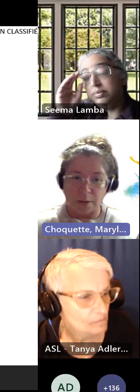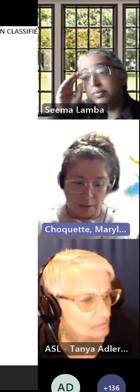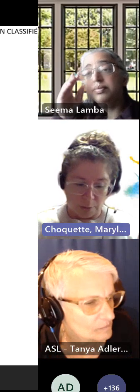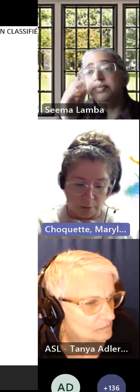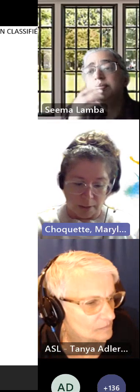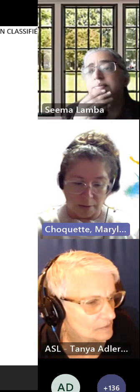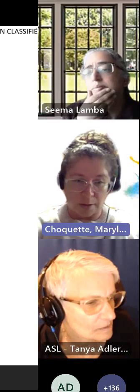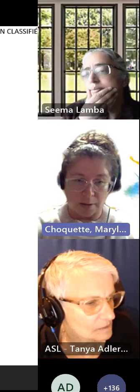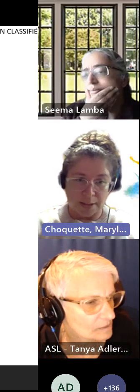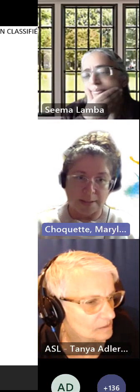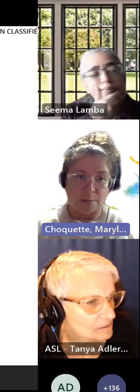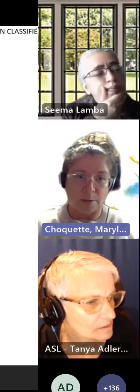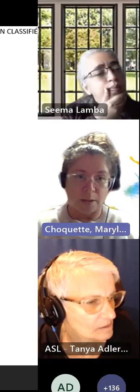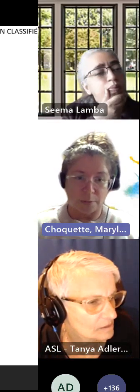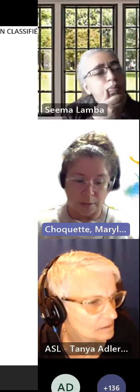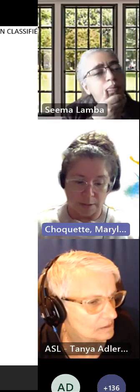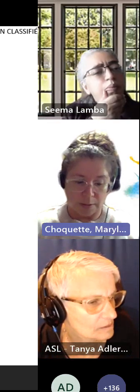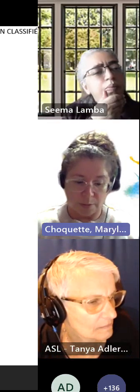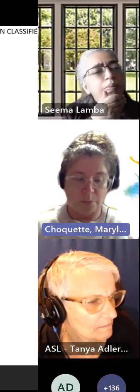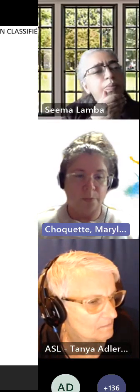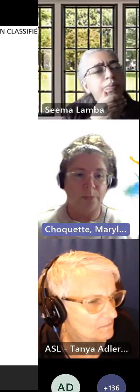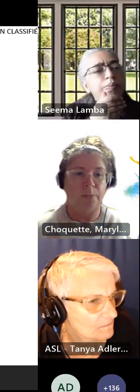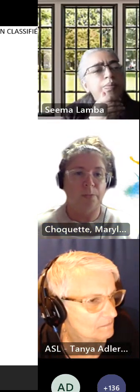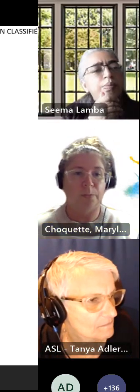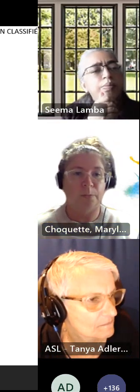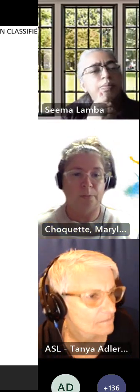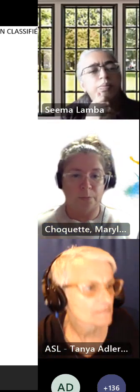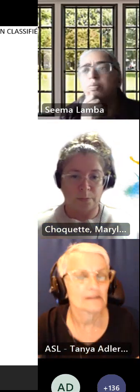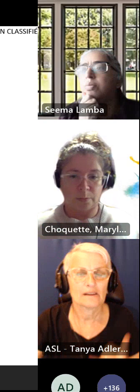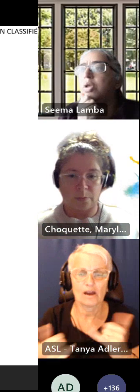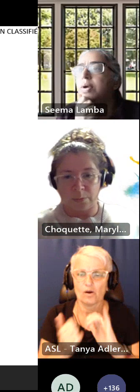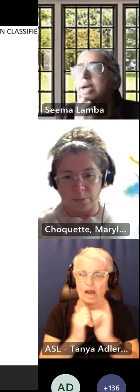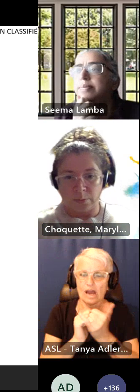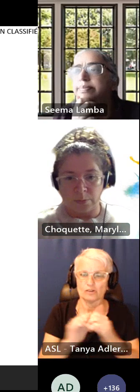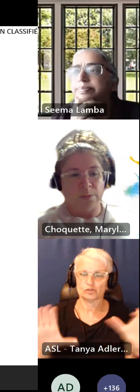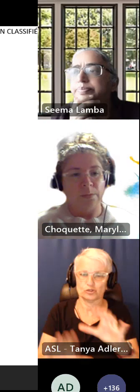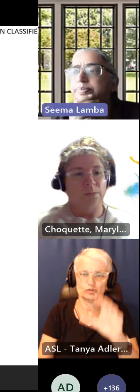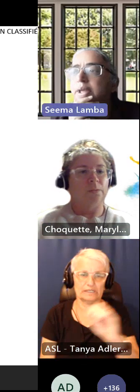How to do an EE plan? I'll let Seema address that.